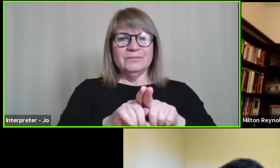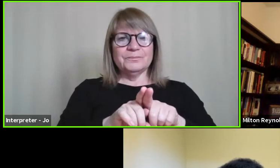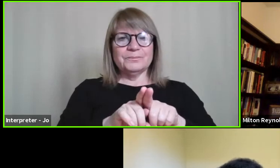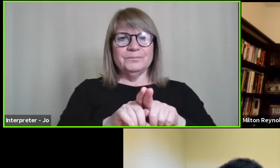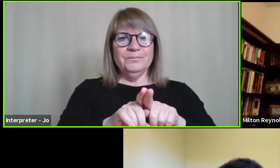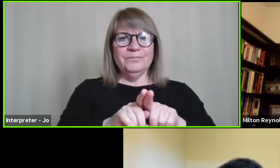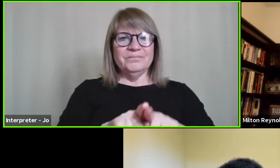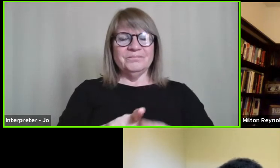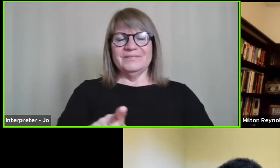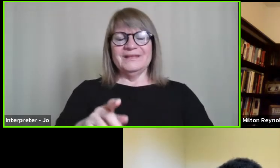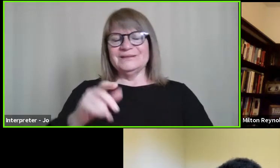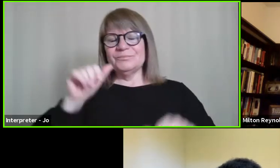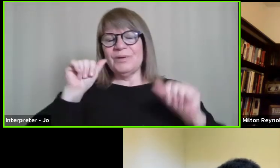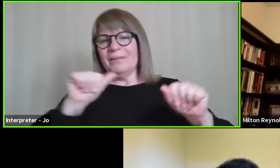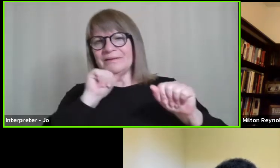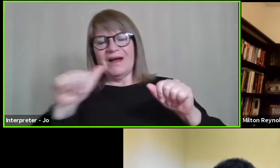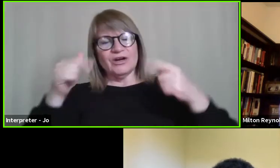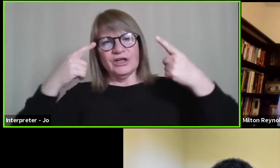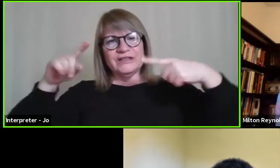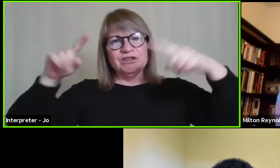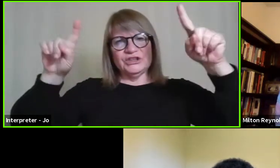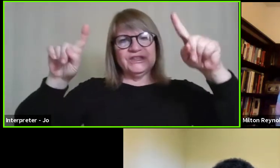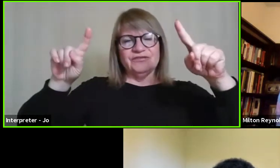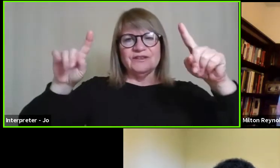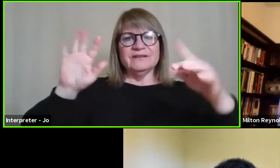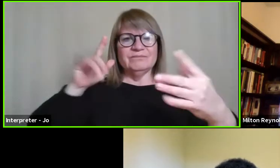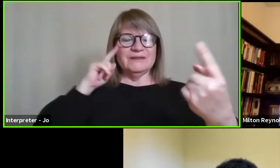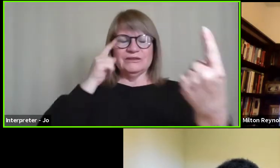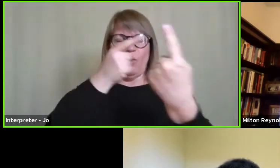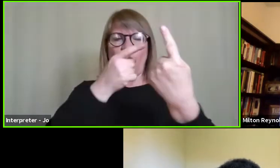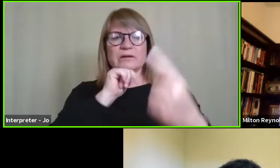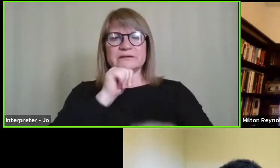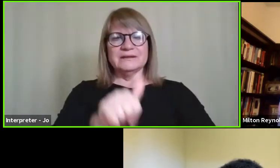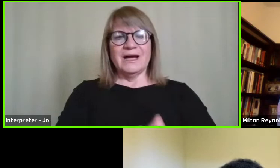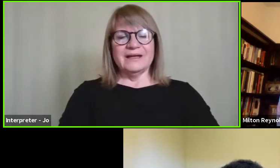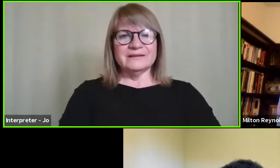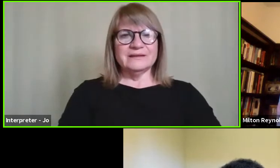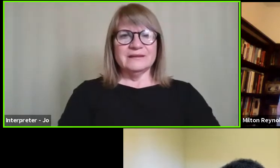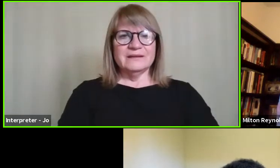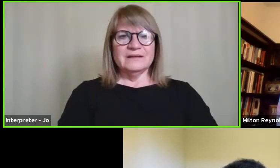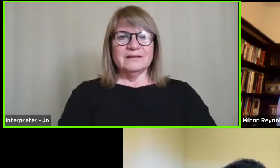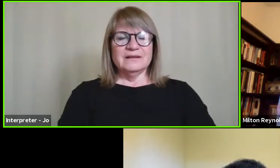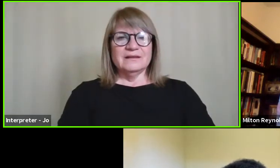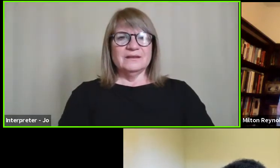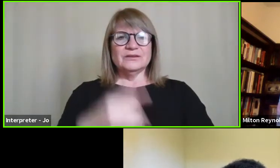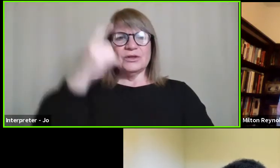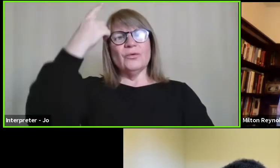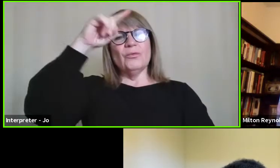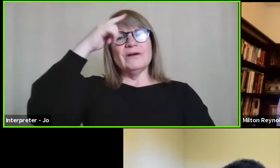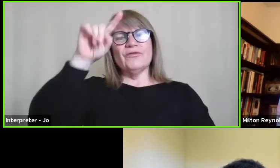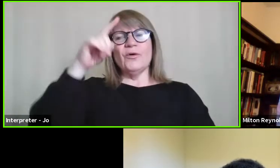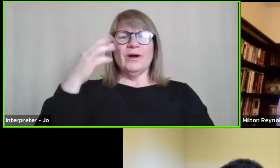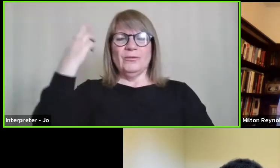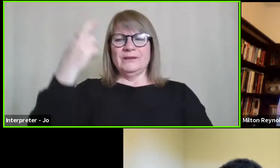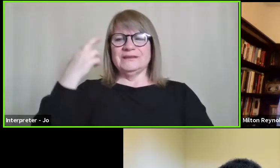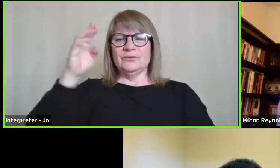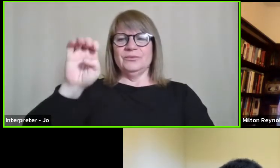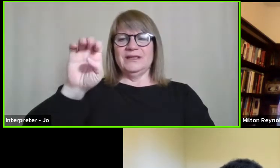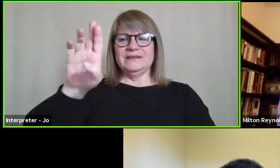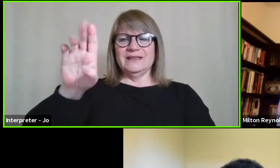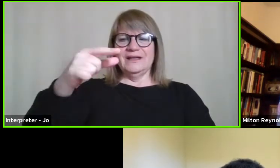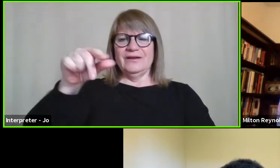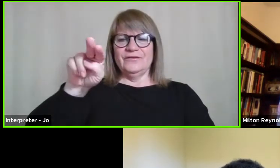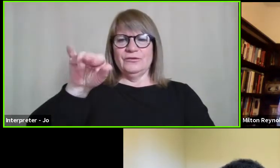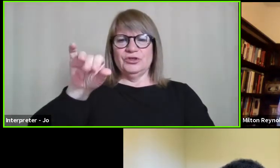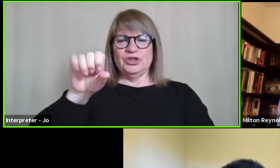achieve what it says and wants to achieve so then we have to think about okay if that's the case then what's the purpose of this type of idea if folks in a sense